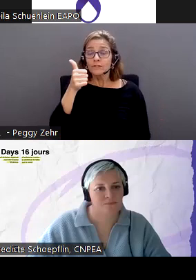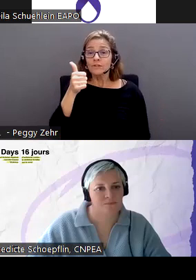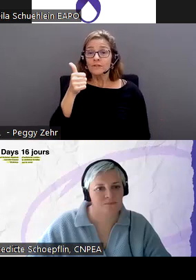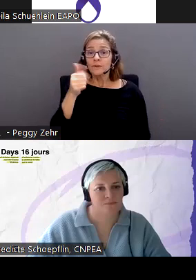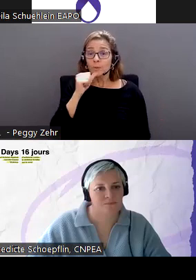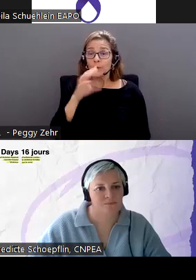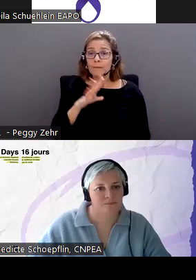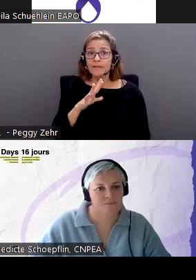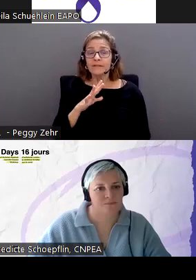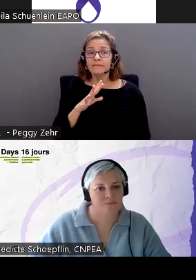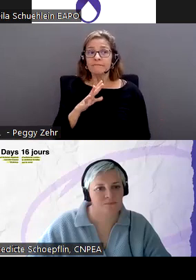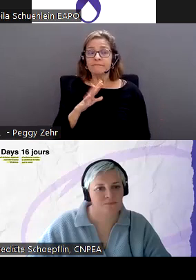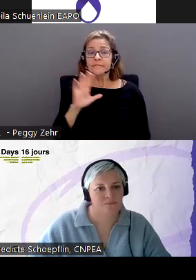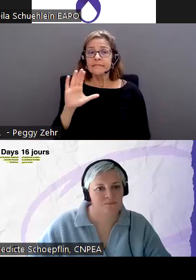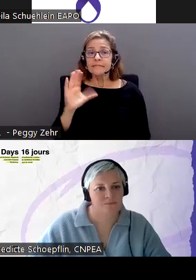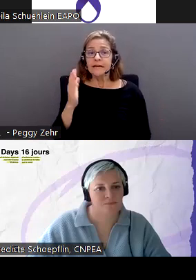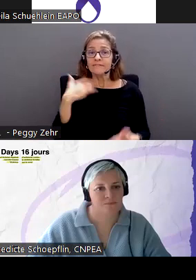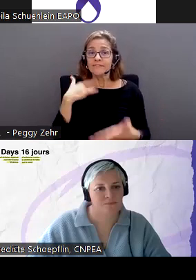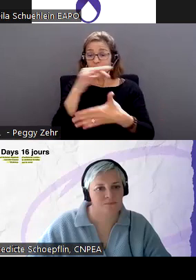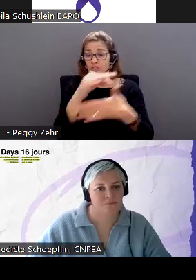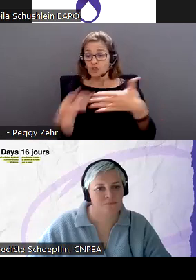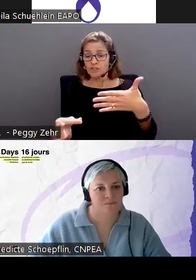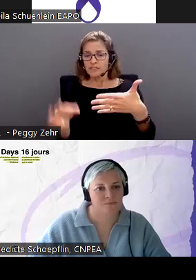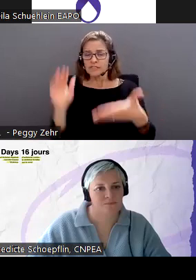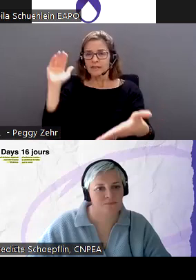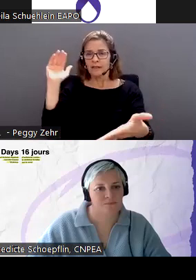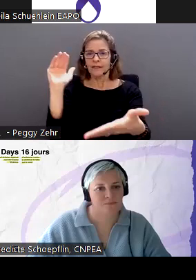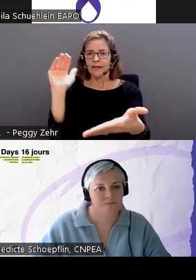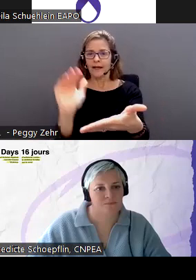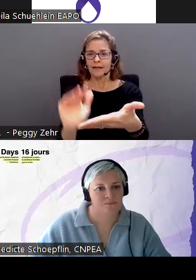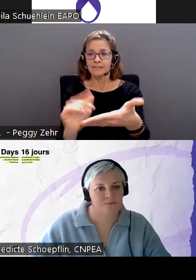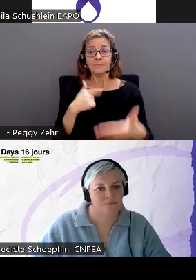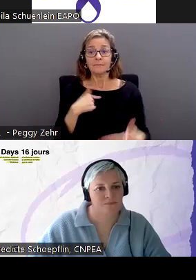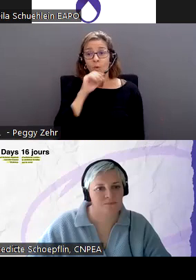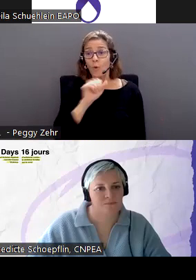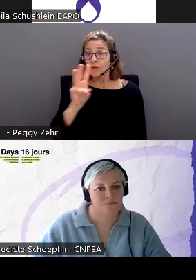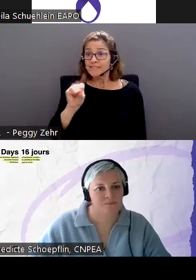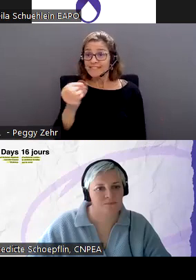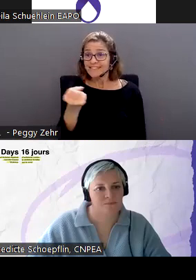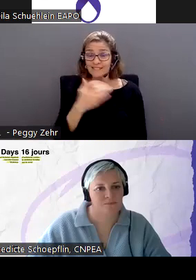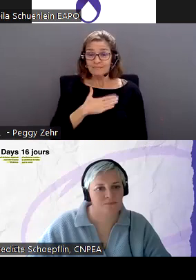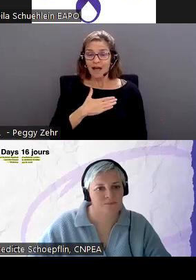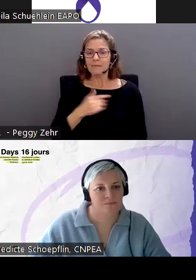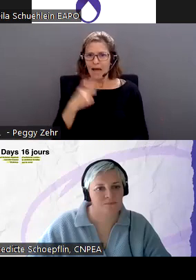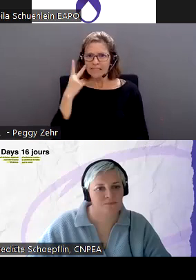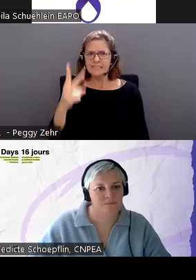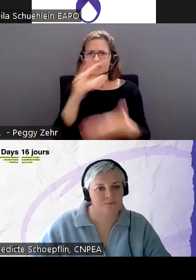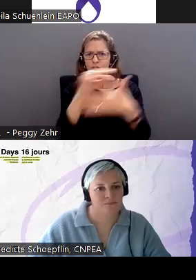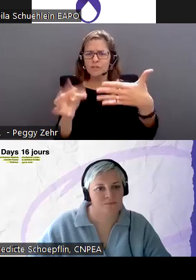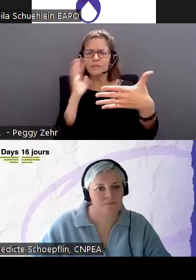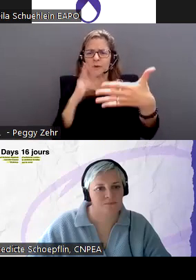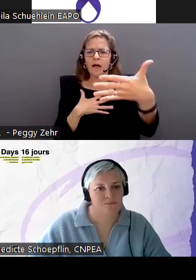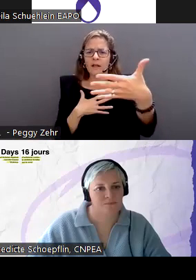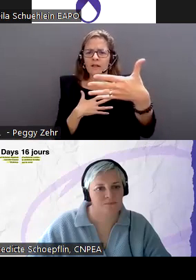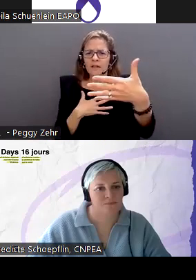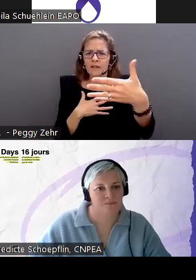that are available. You know, I'm in my 60s. I see it coming. And I think that